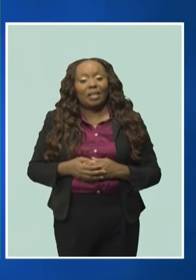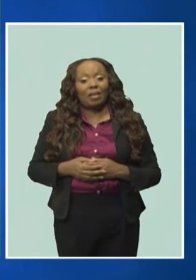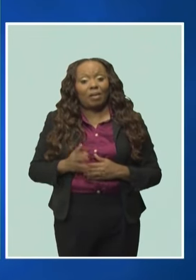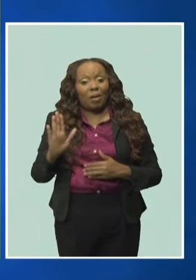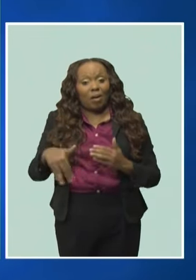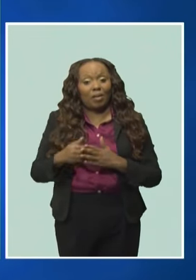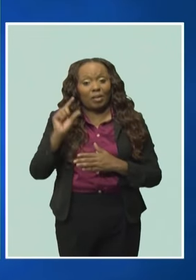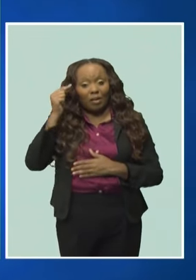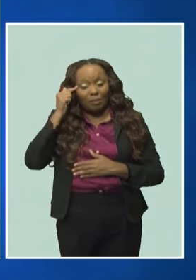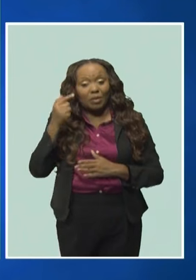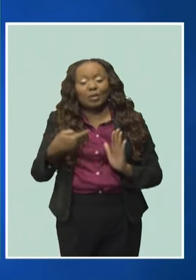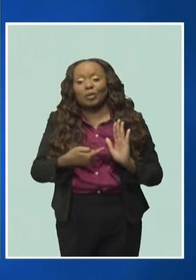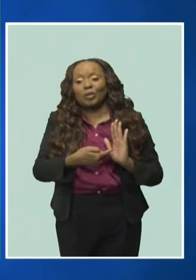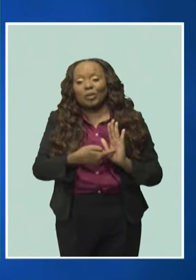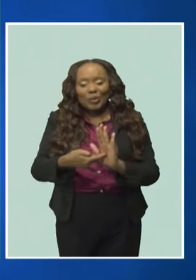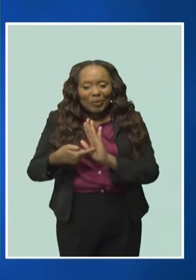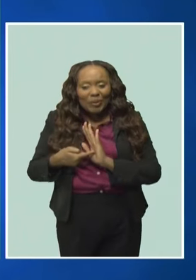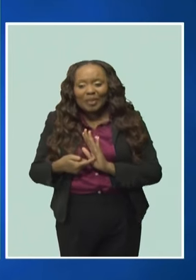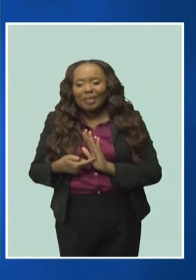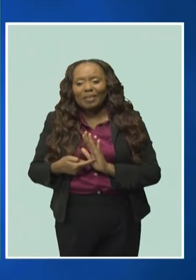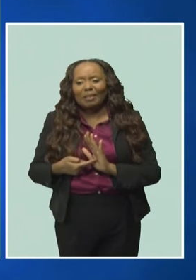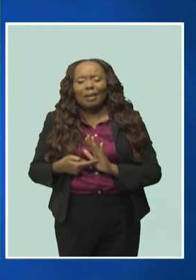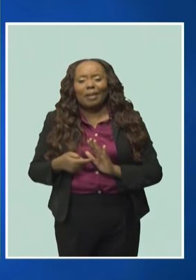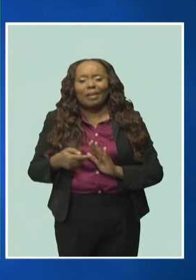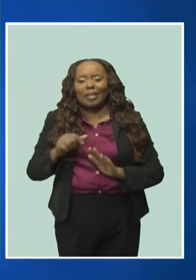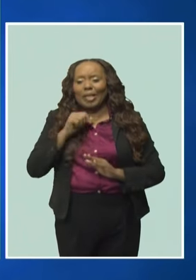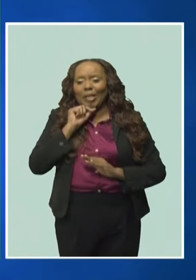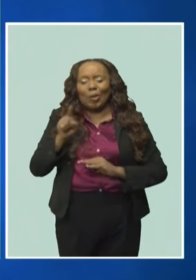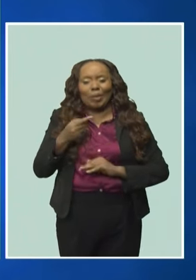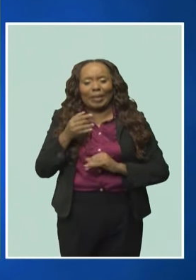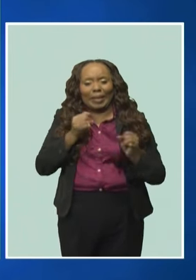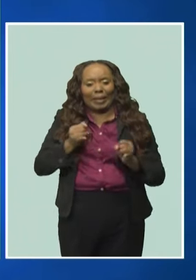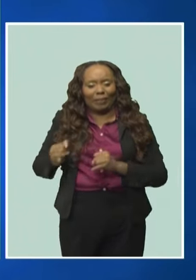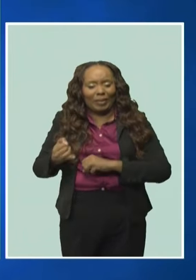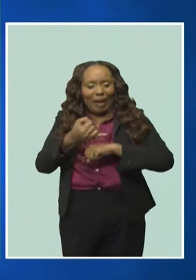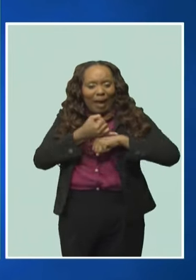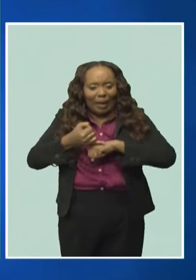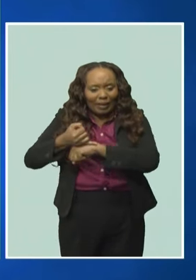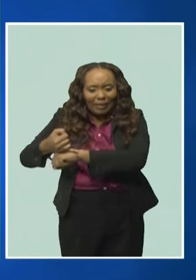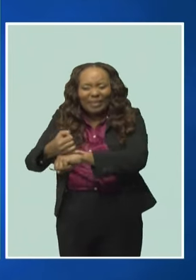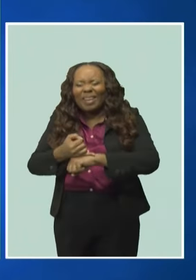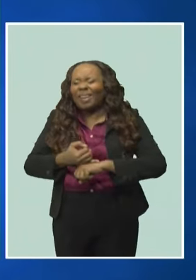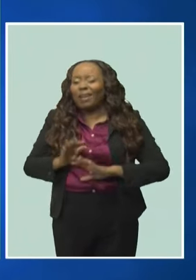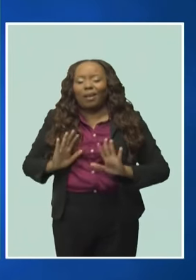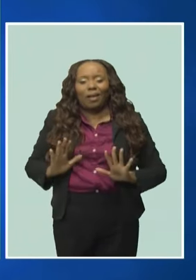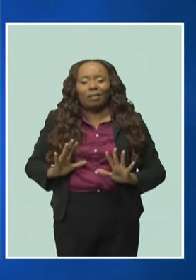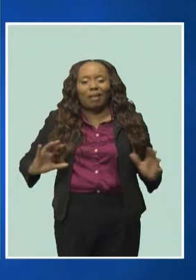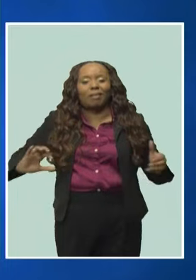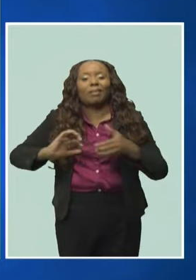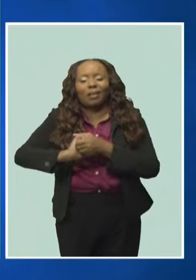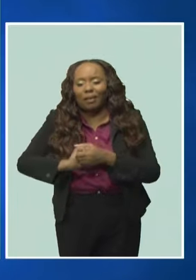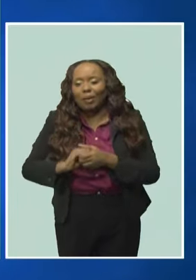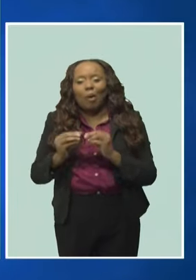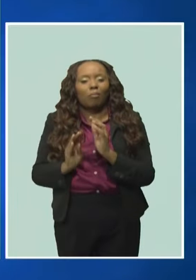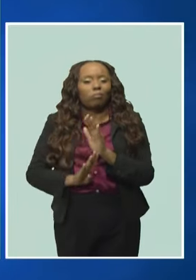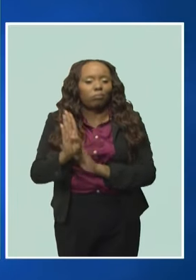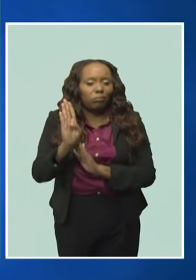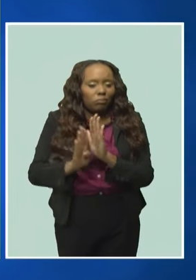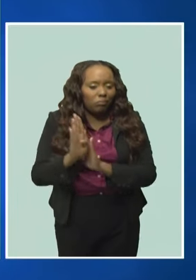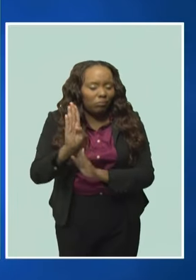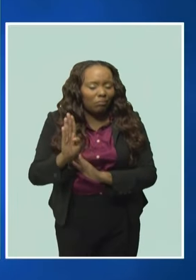are part of an important part of the economy and a future growth industry.